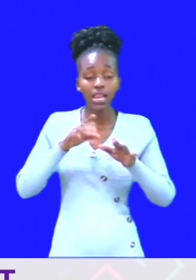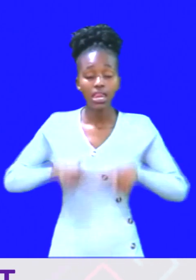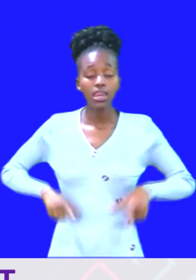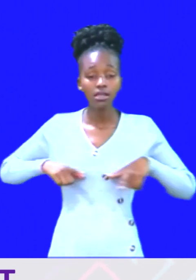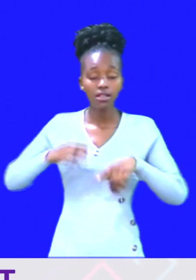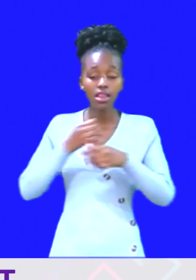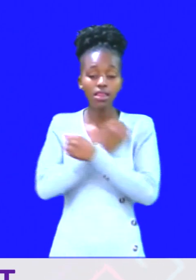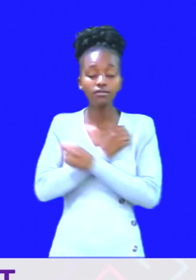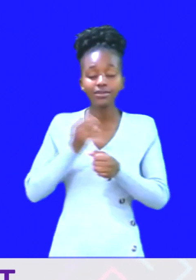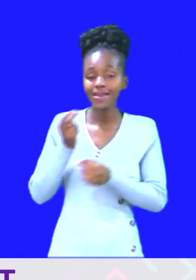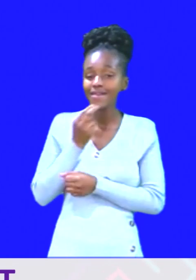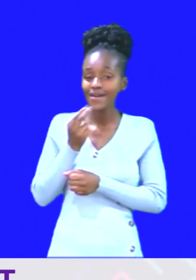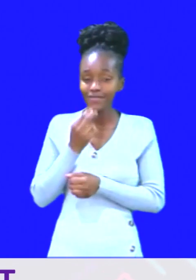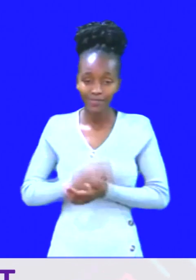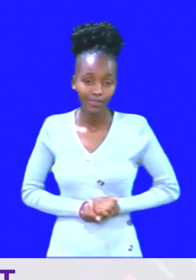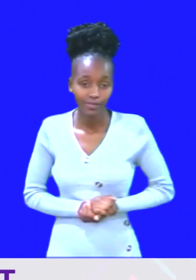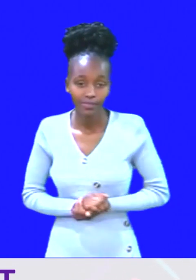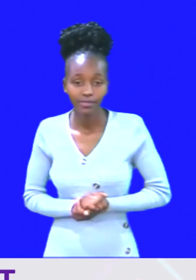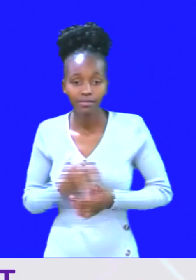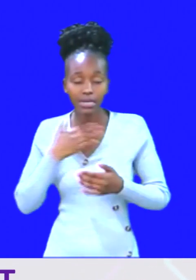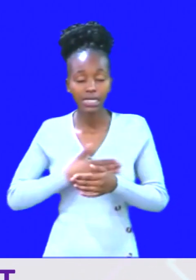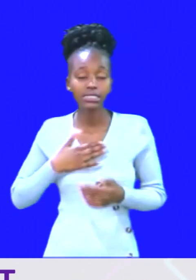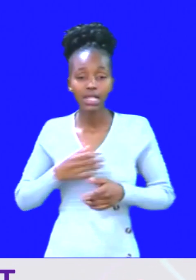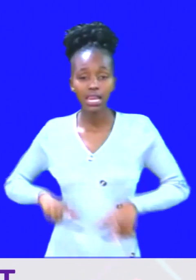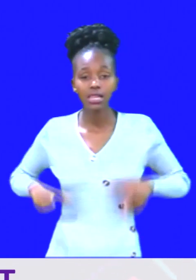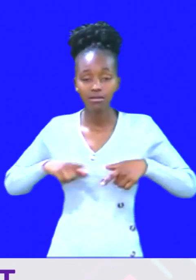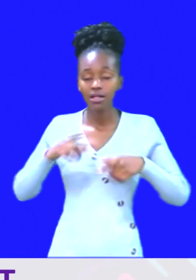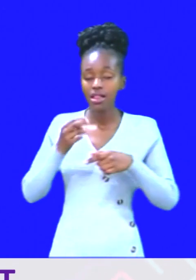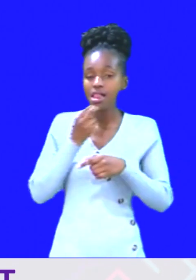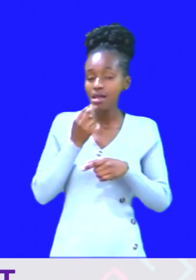laugh. Kabisa, as you said, live love and laugh. Cabeza.